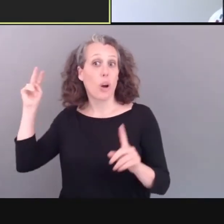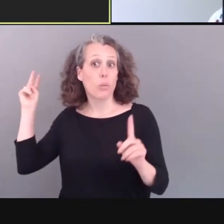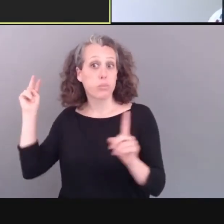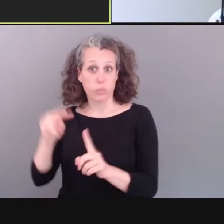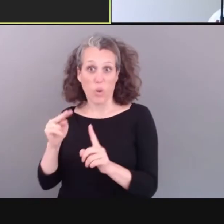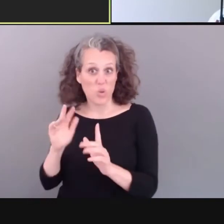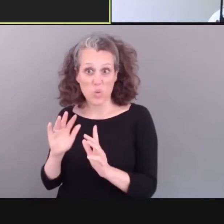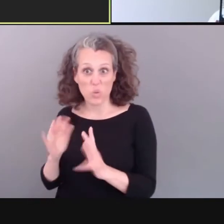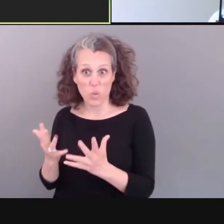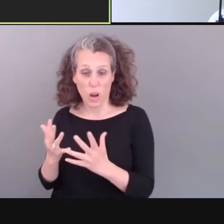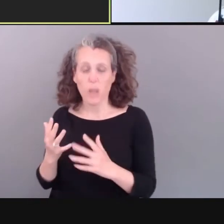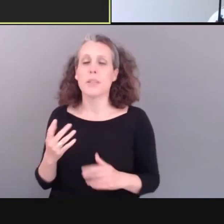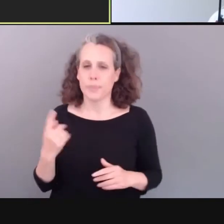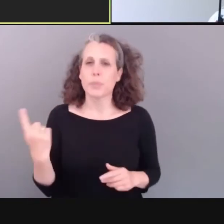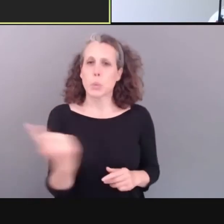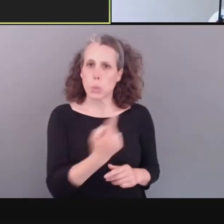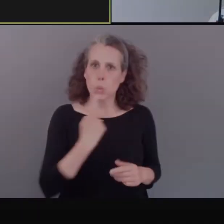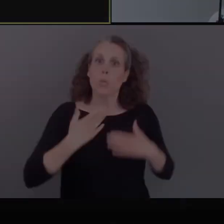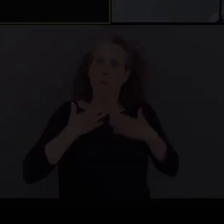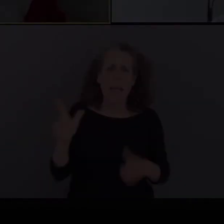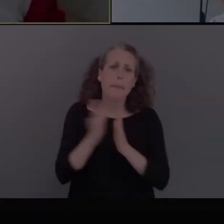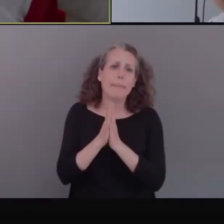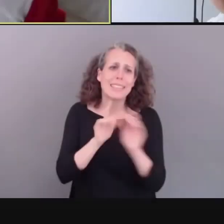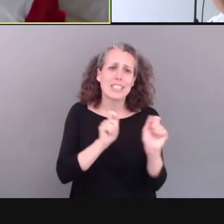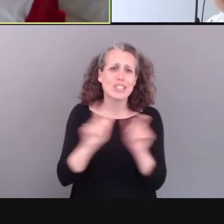why we want to put a focus on that.